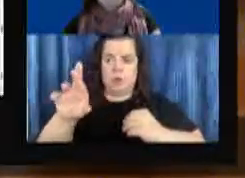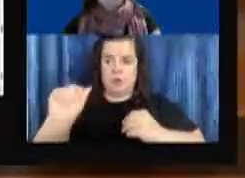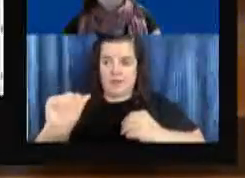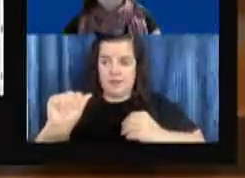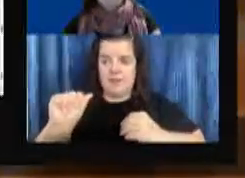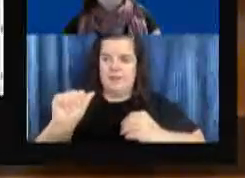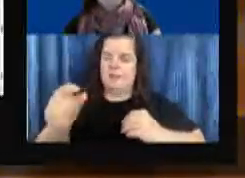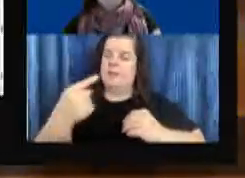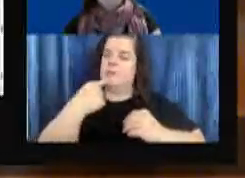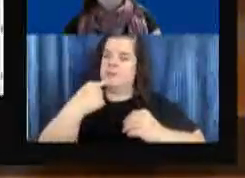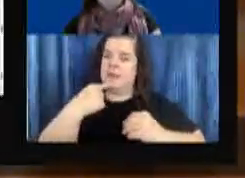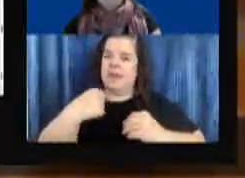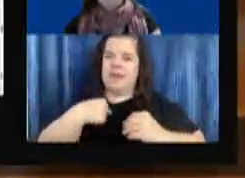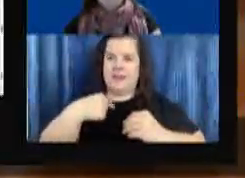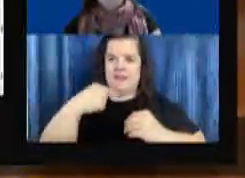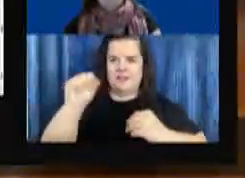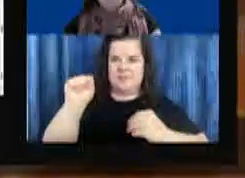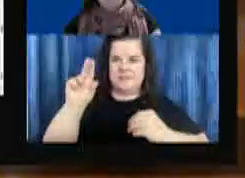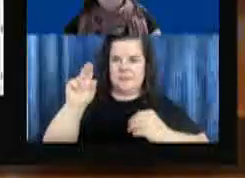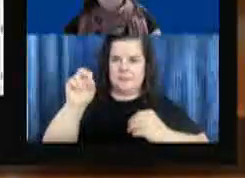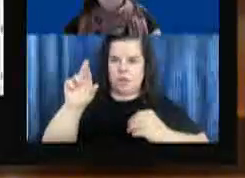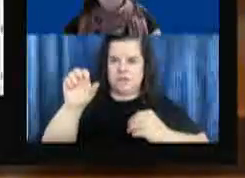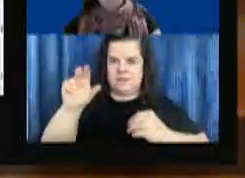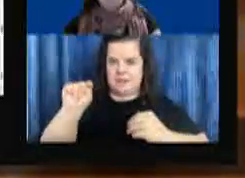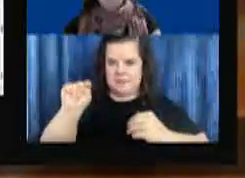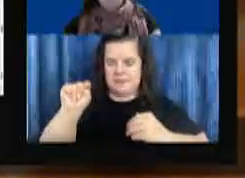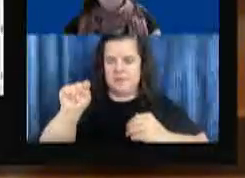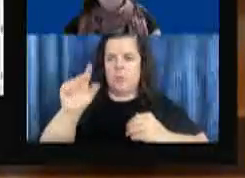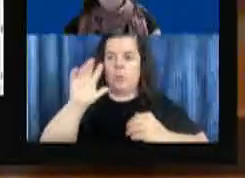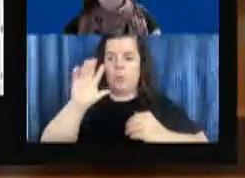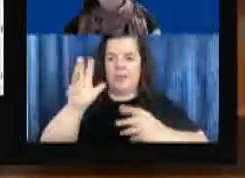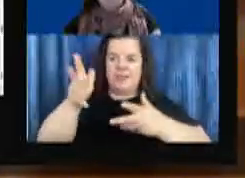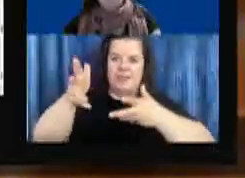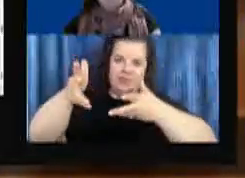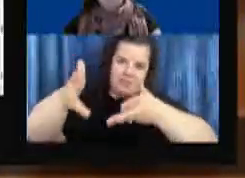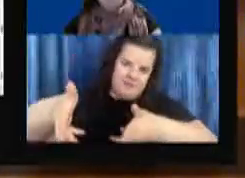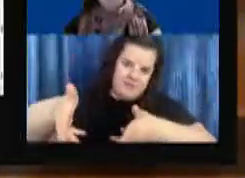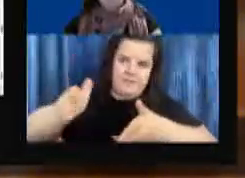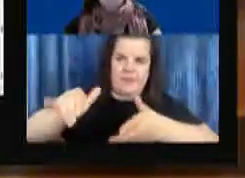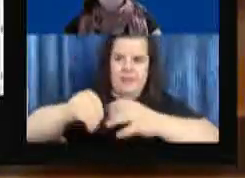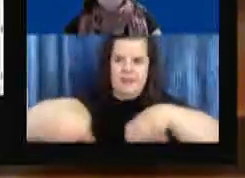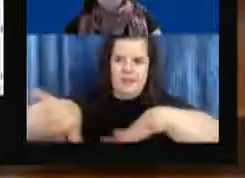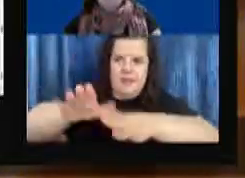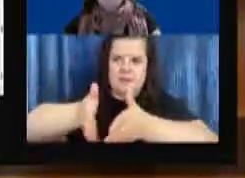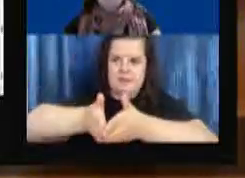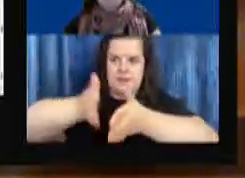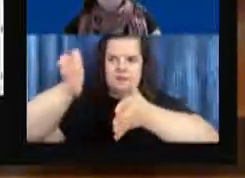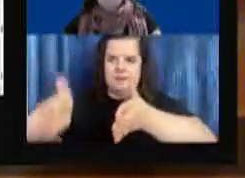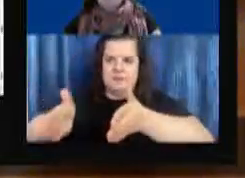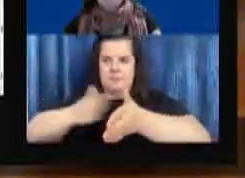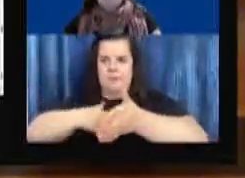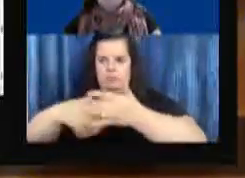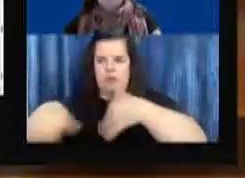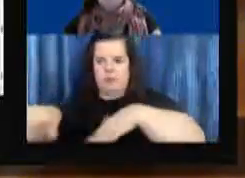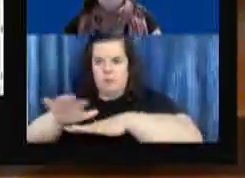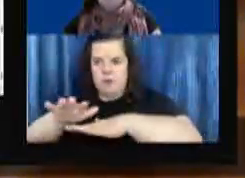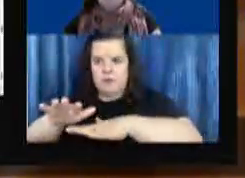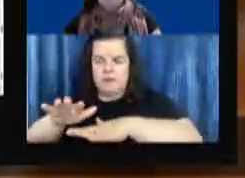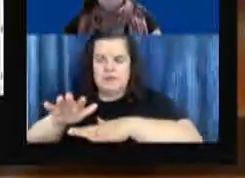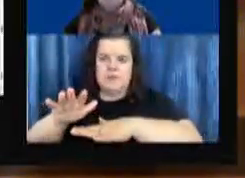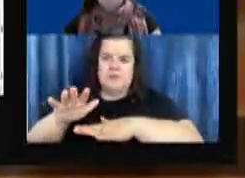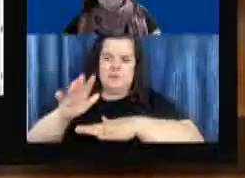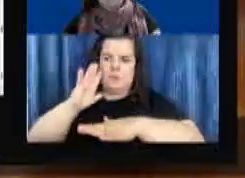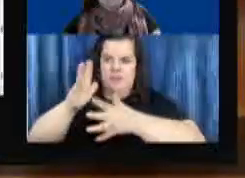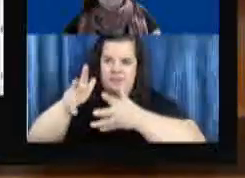when they had Somerset that they were going to leave that lot next to my property alone